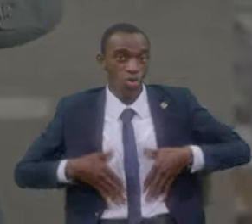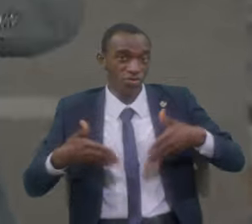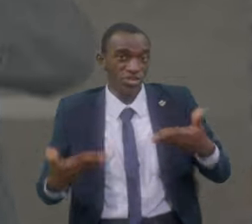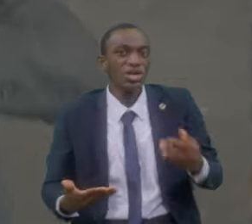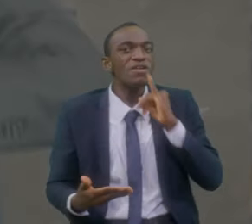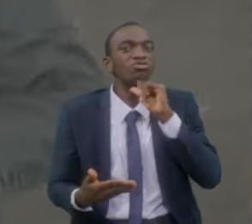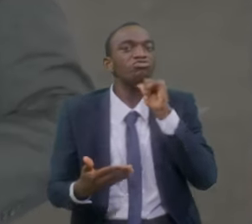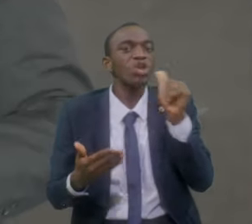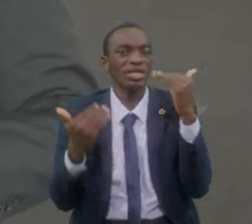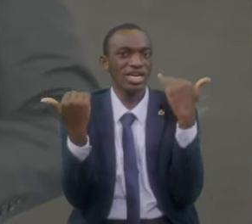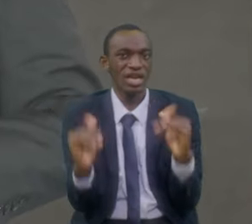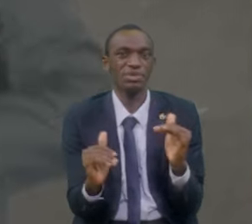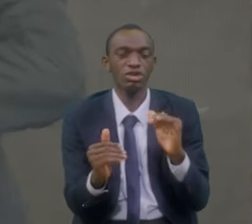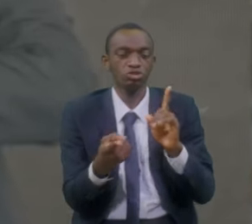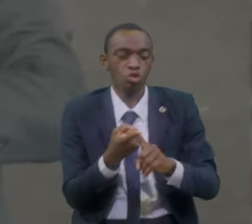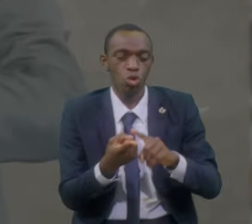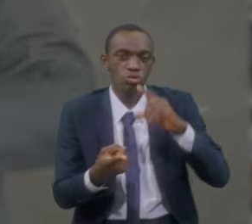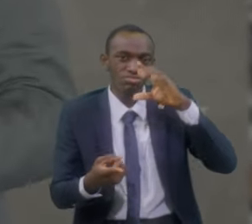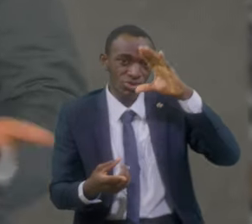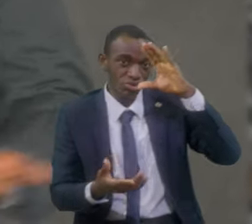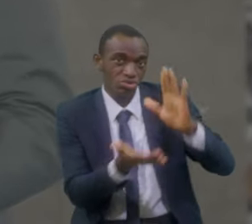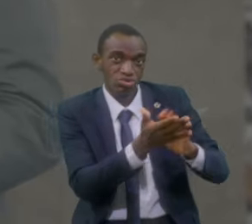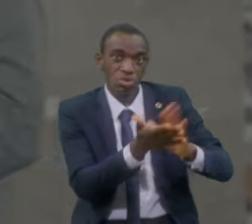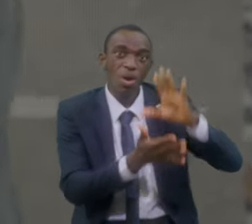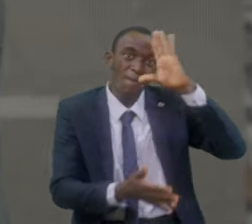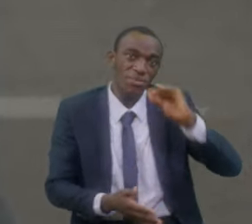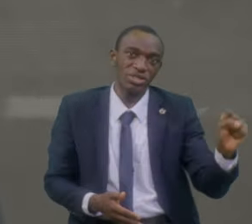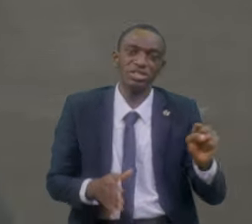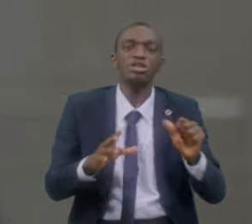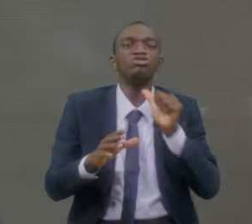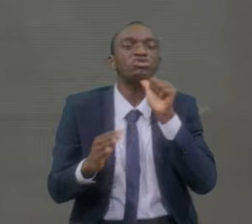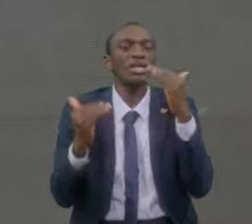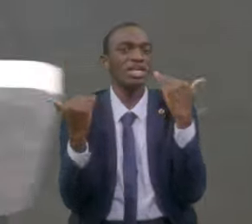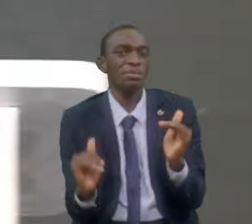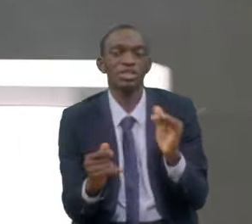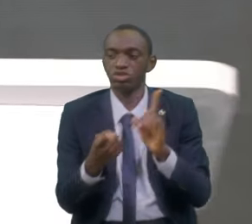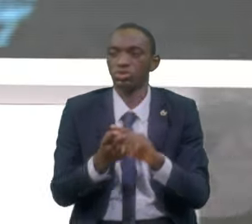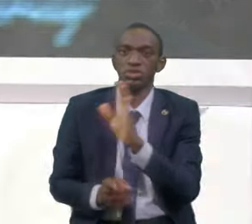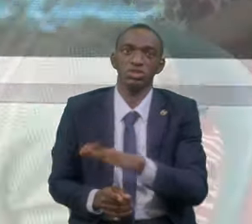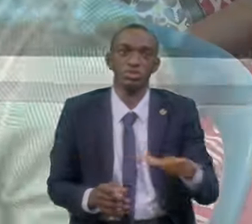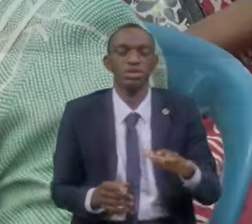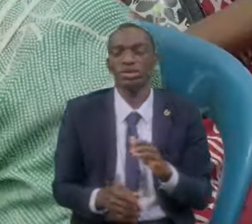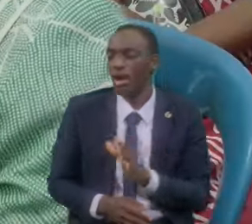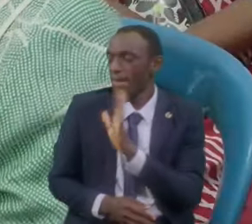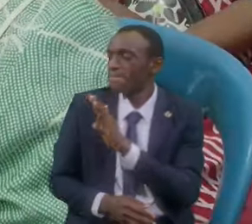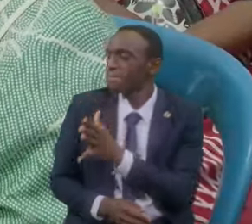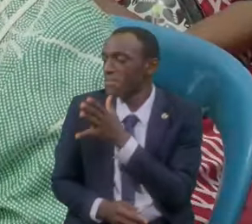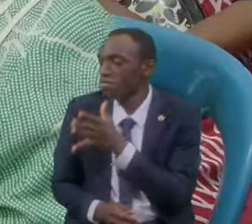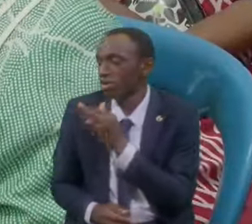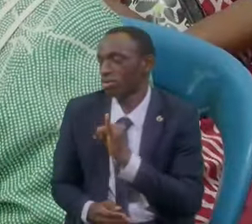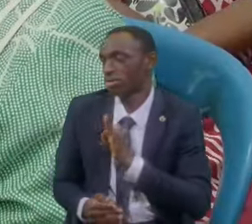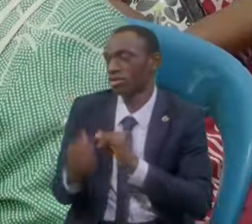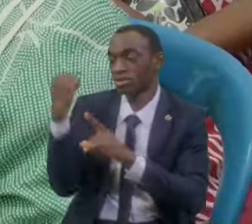to schoolboys. It's not limited to children. Mama, I stole a piece